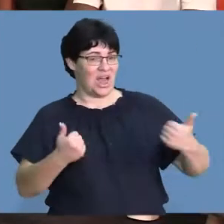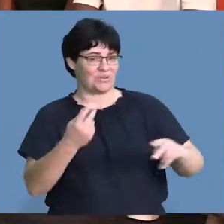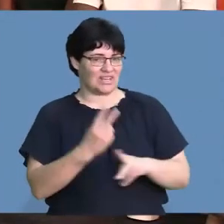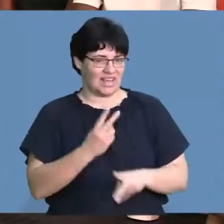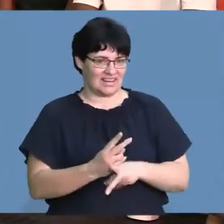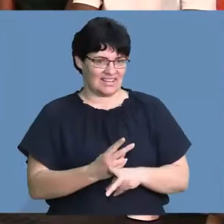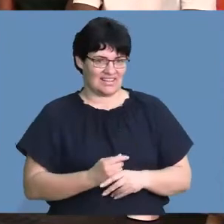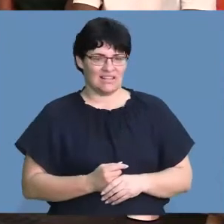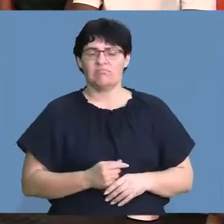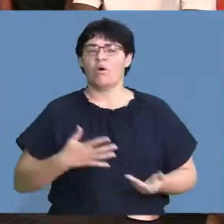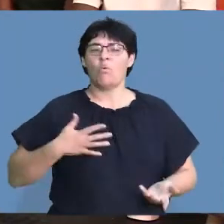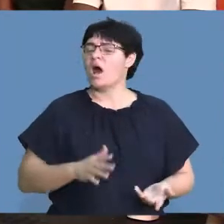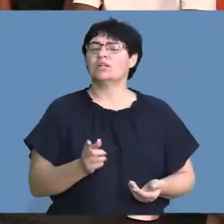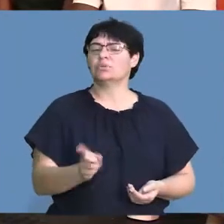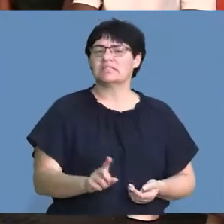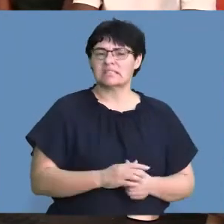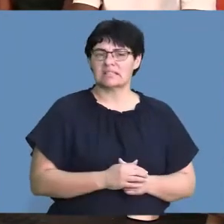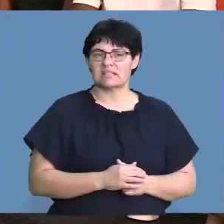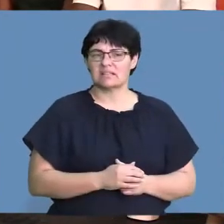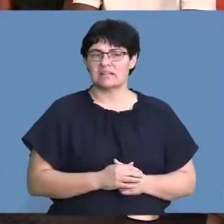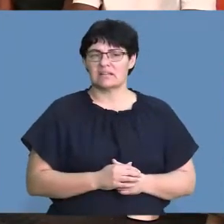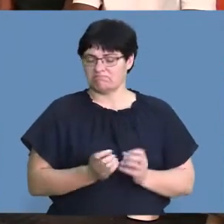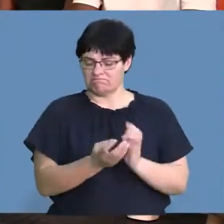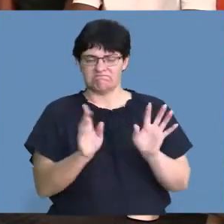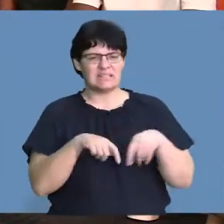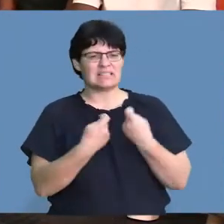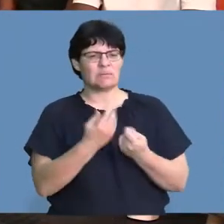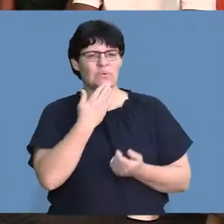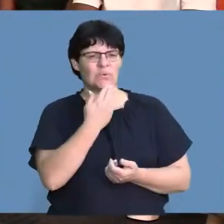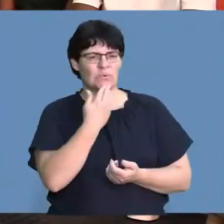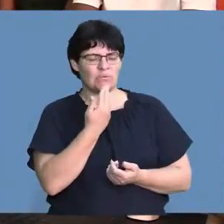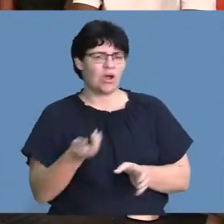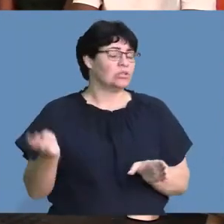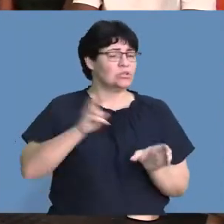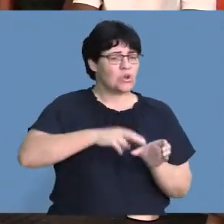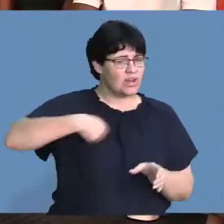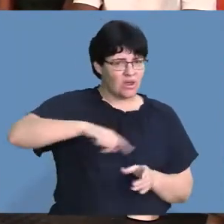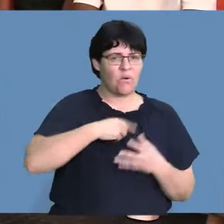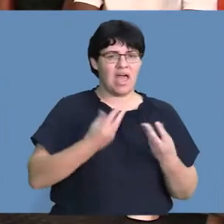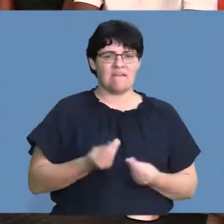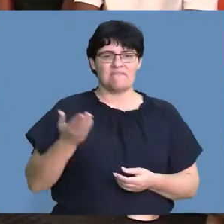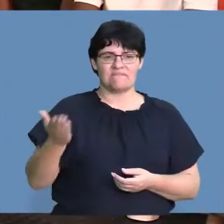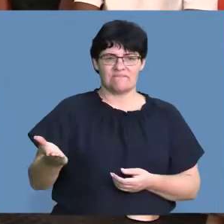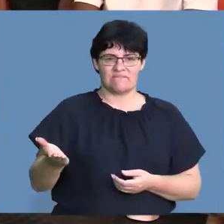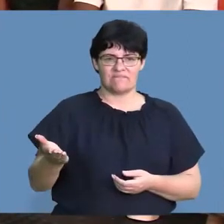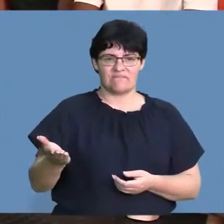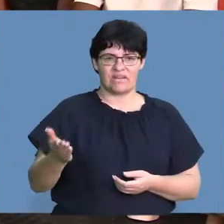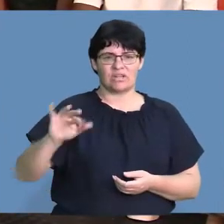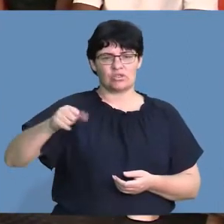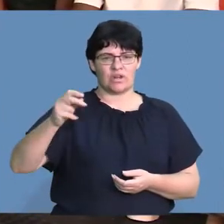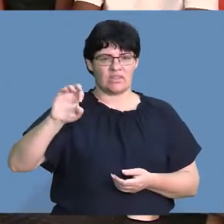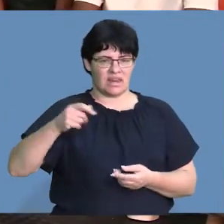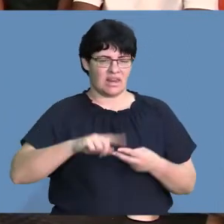the lounge again, and we want to introduce you to our team. Please join us because we've got over here, go for